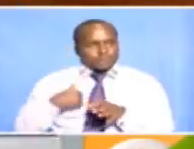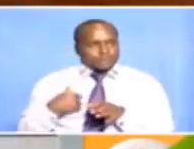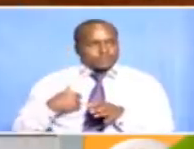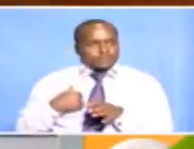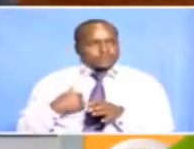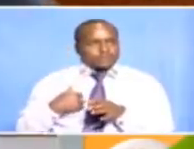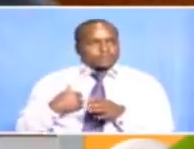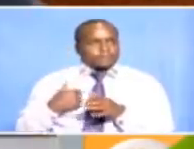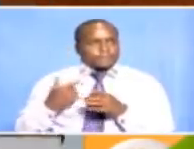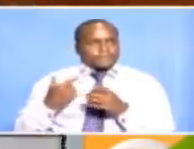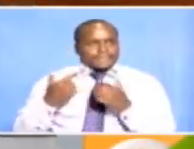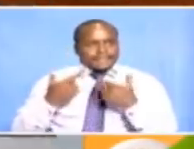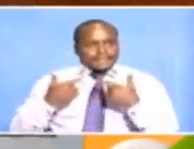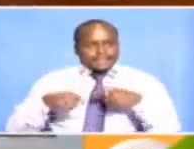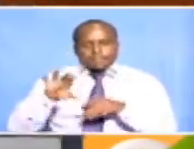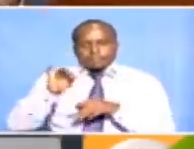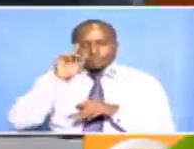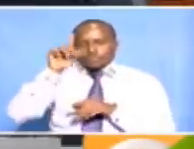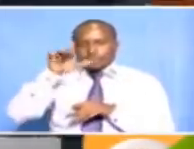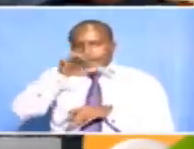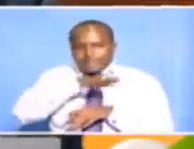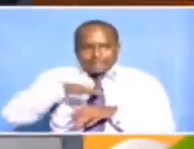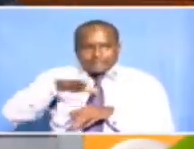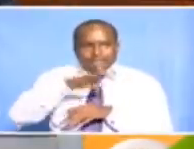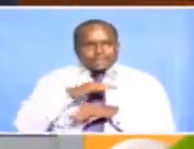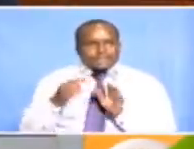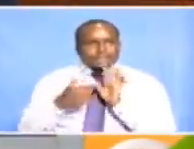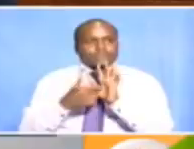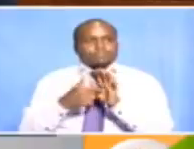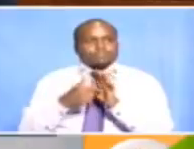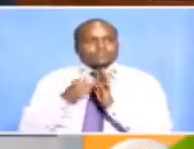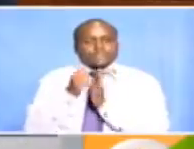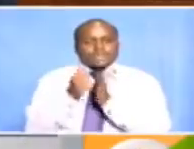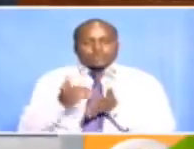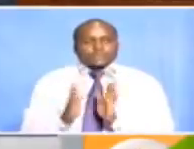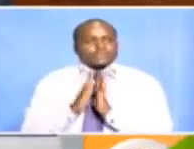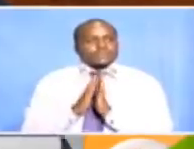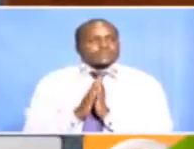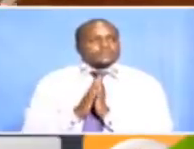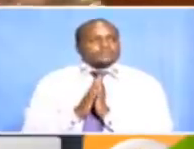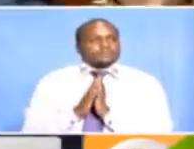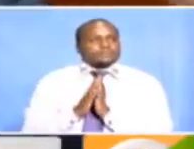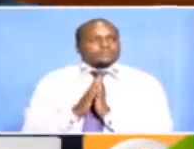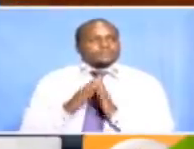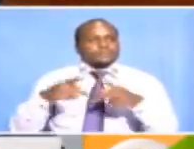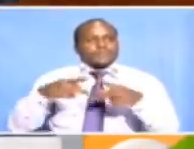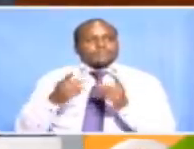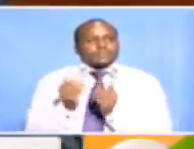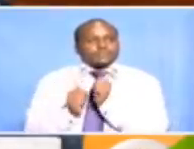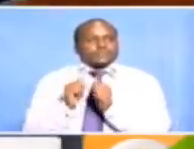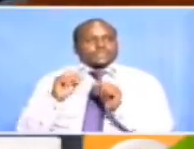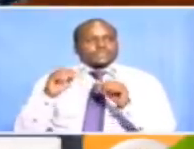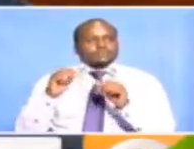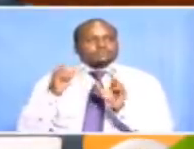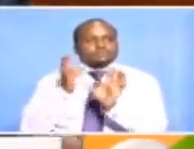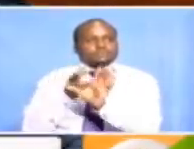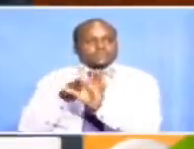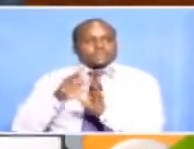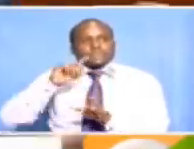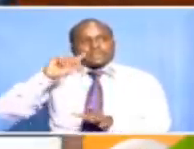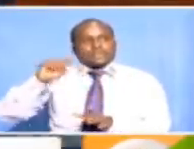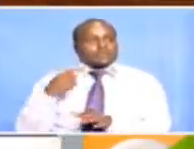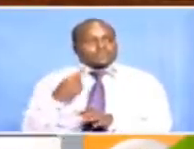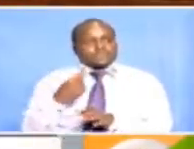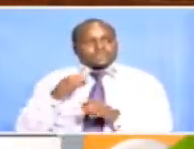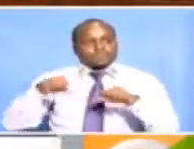them choose for one designated area, for instance, railways. A place which can accommodate like